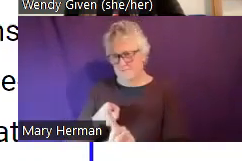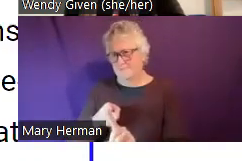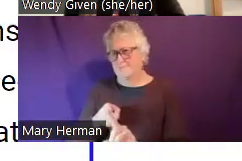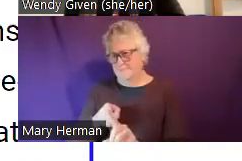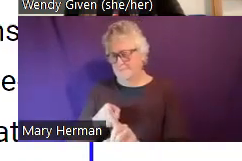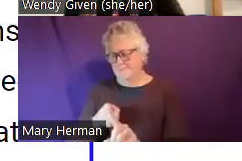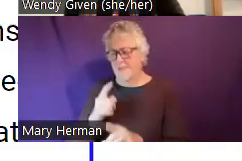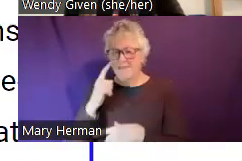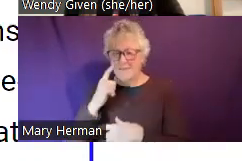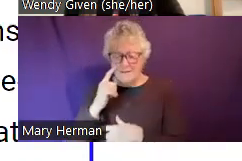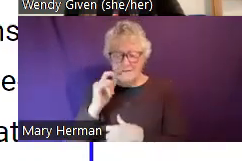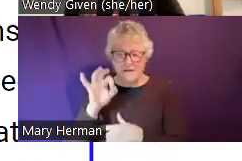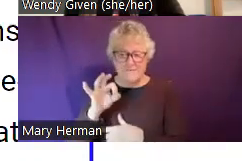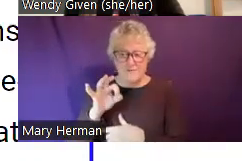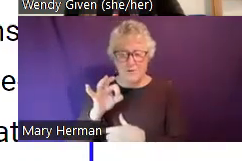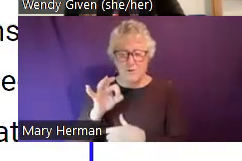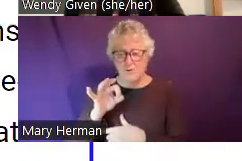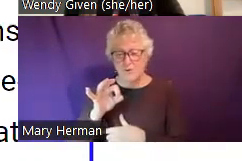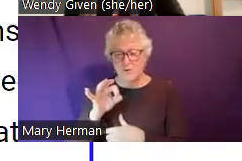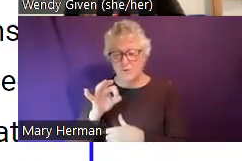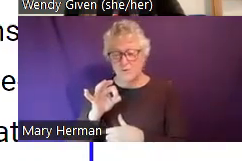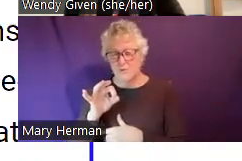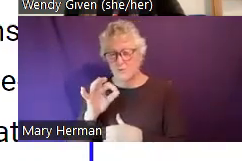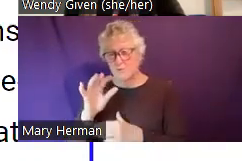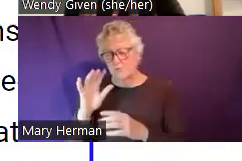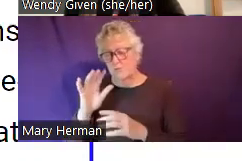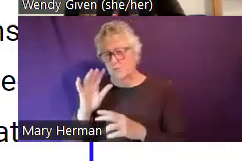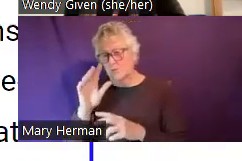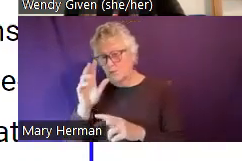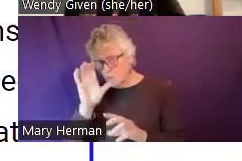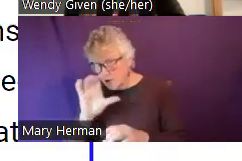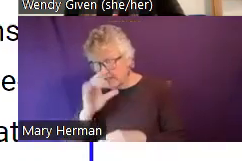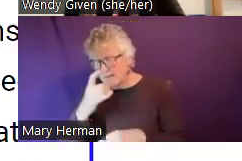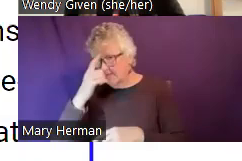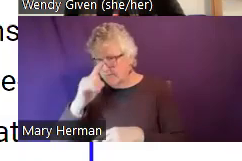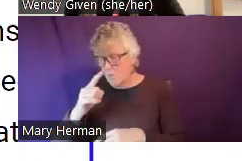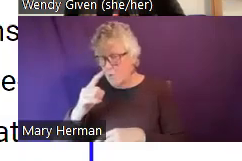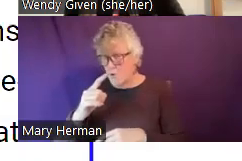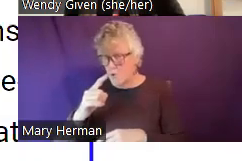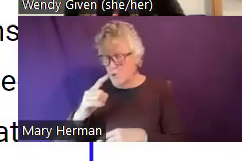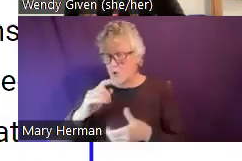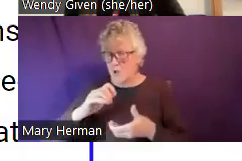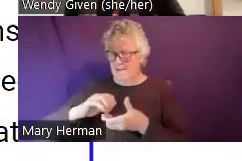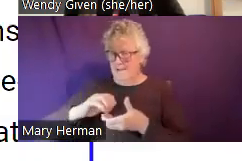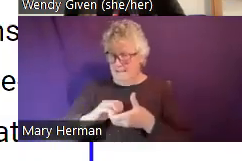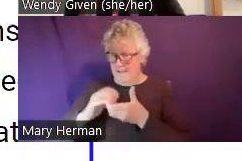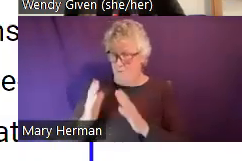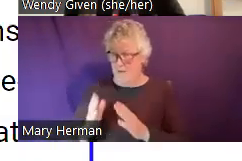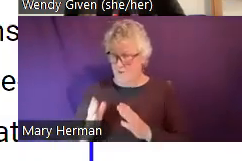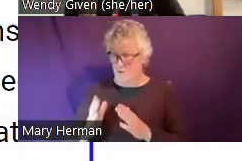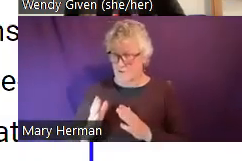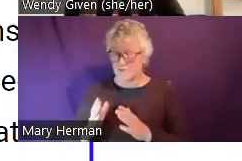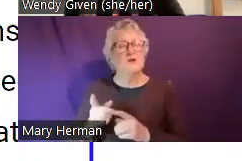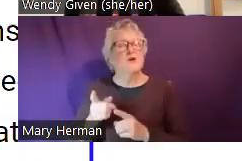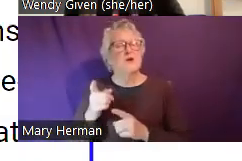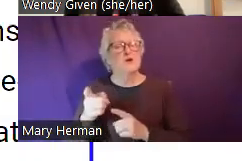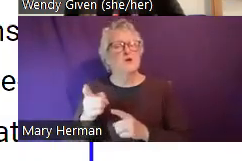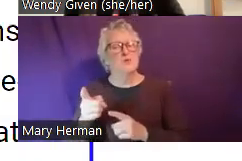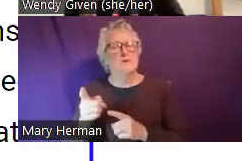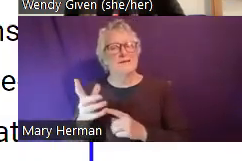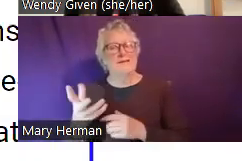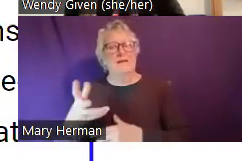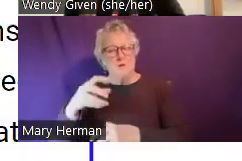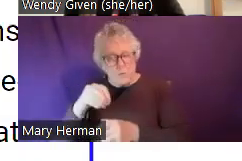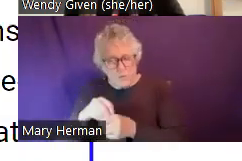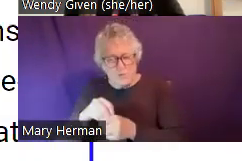for collaborators, you would want to probably have that as part of your proposal coming